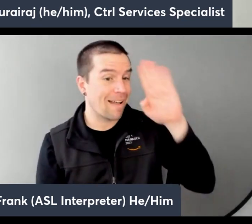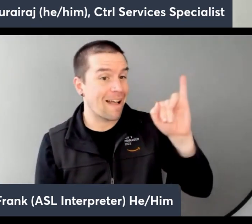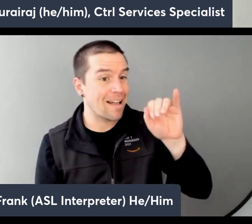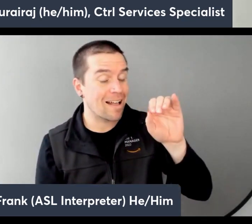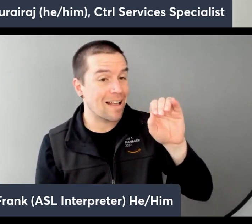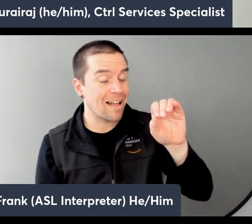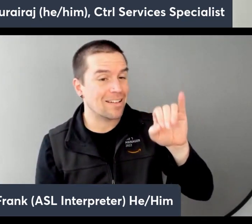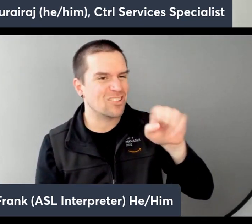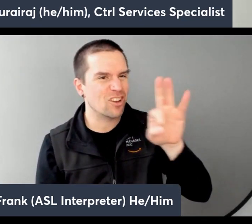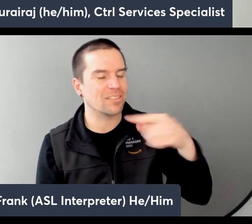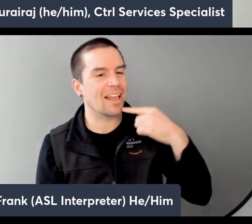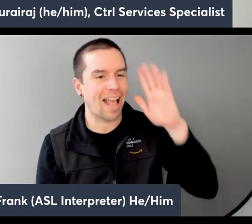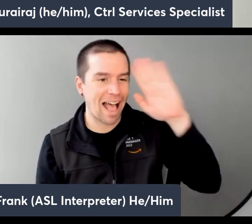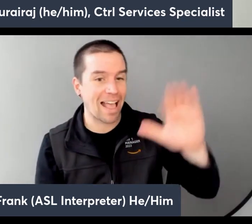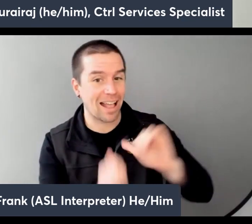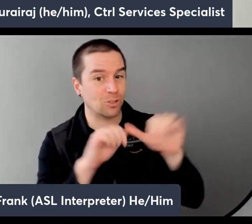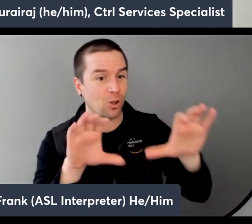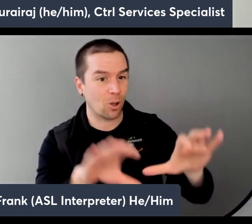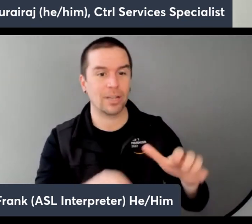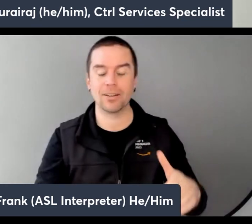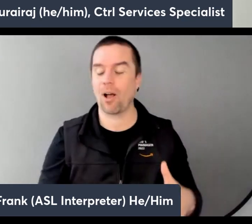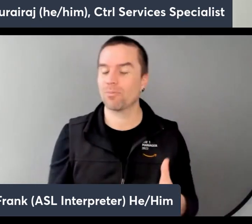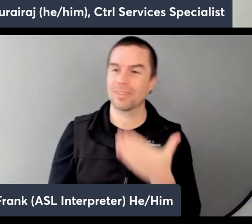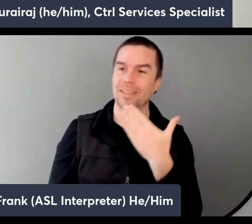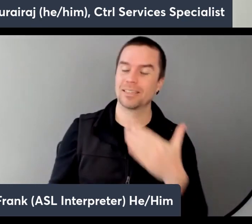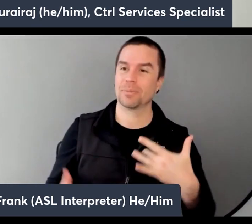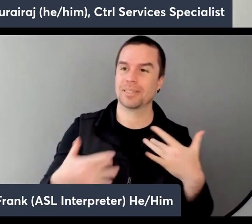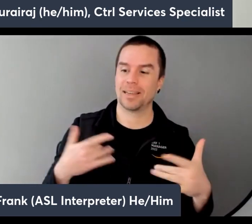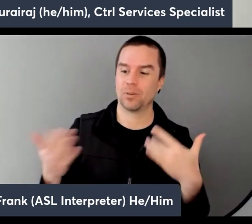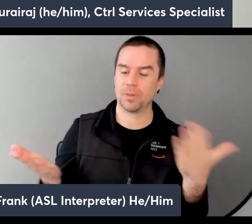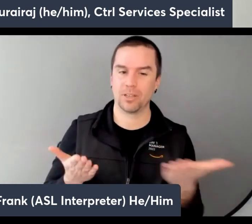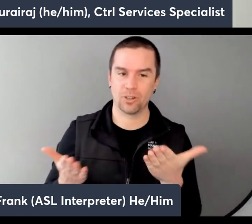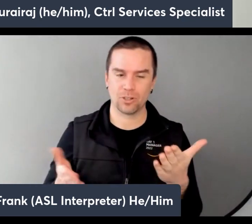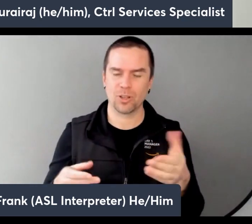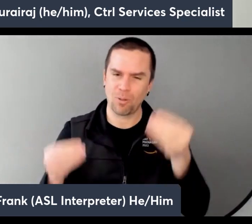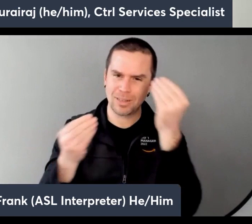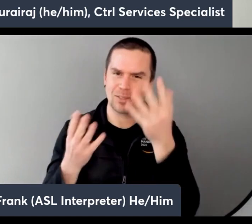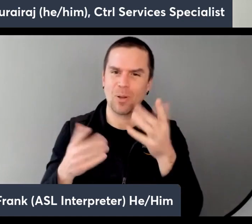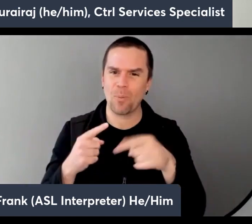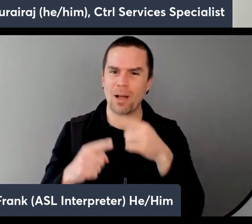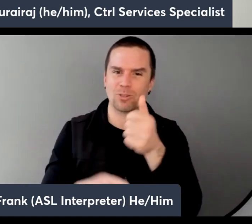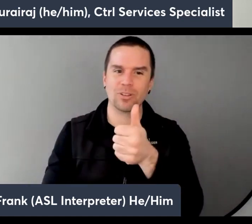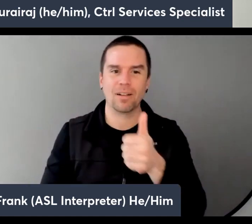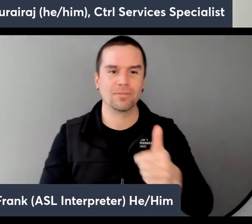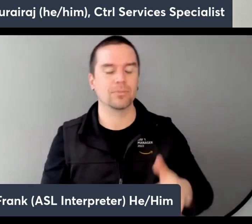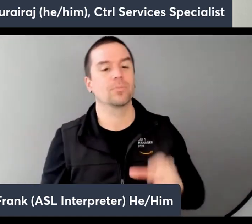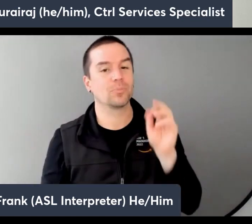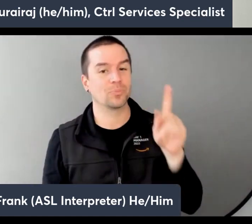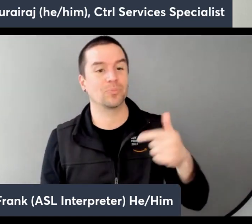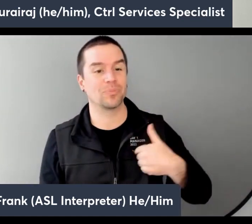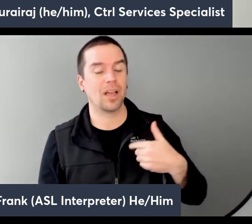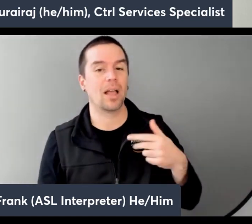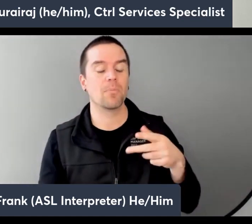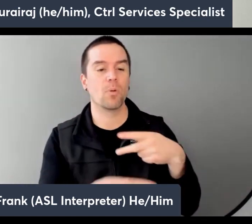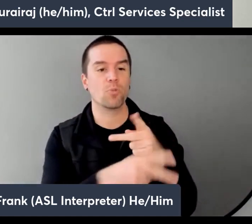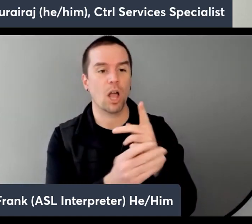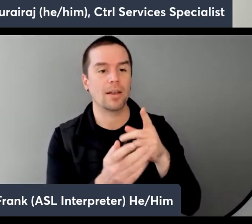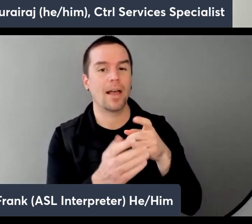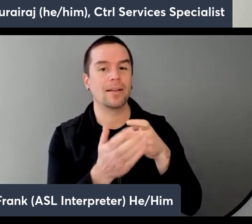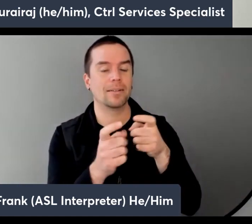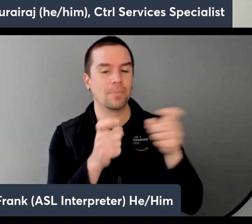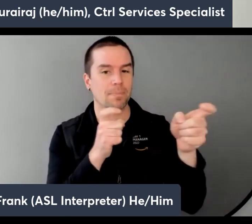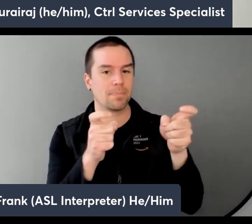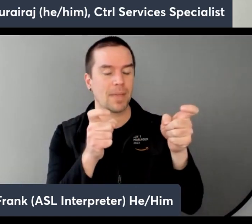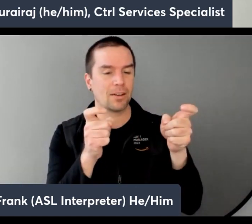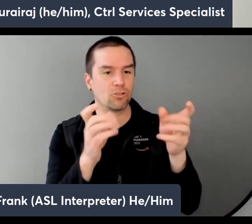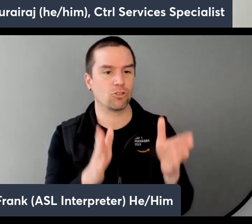bit about yourself. Yeah, so I am a product manager for AWS AppConfig. I'll get into the